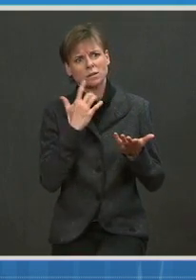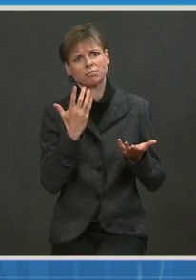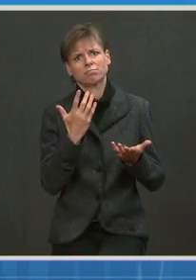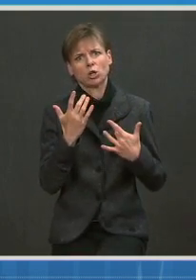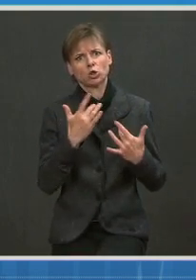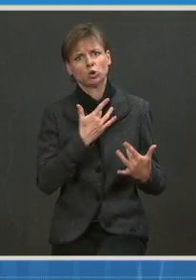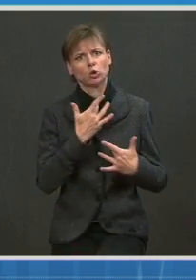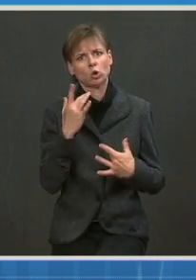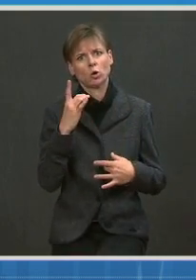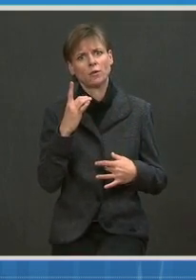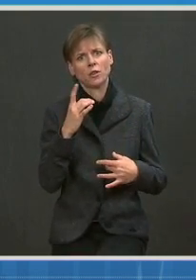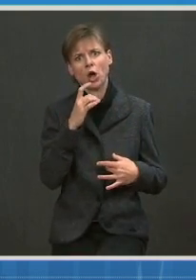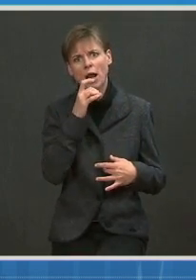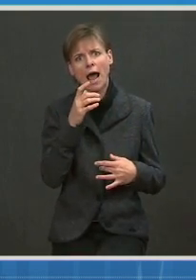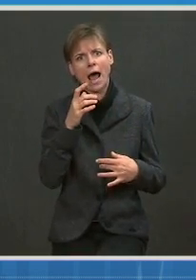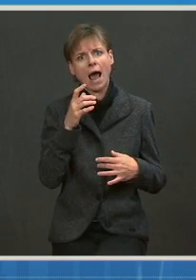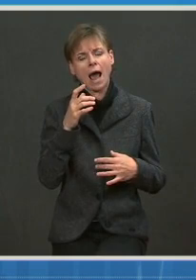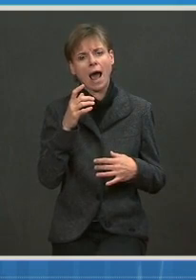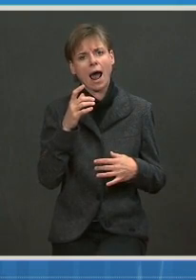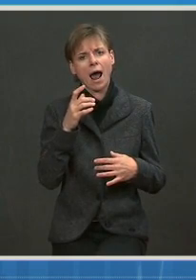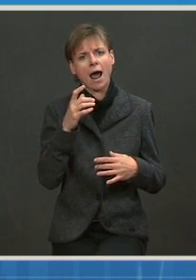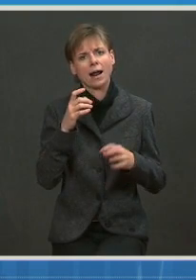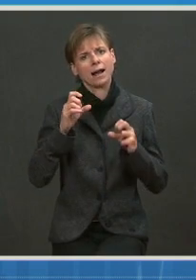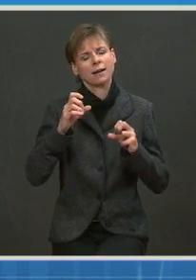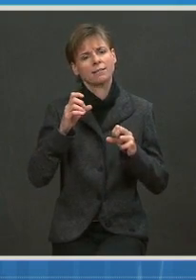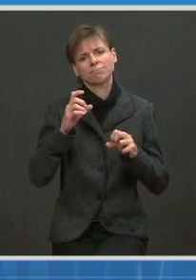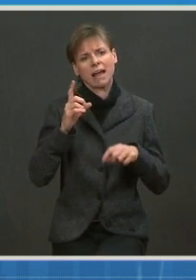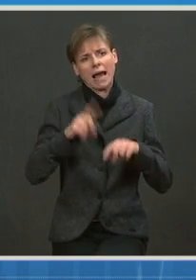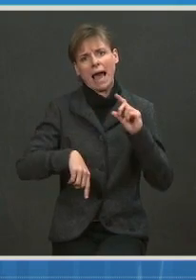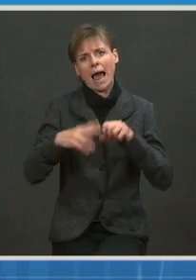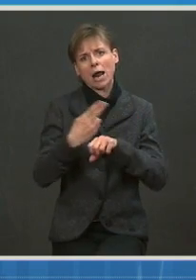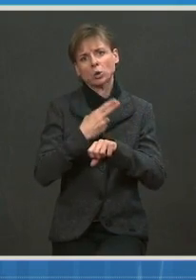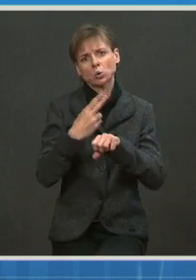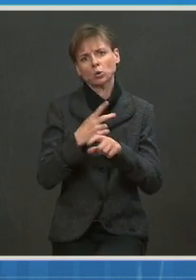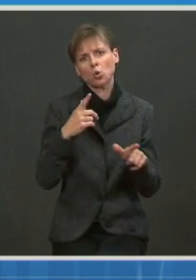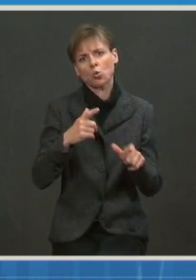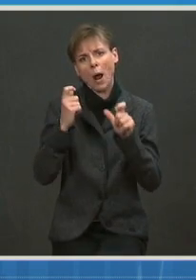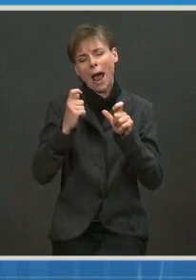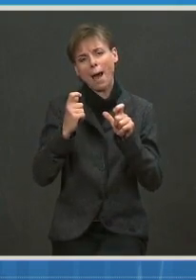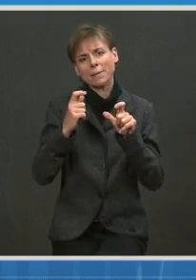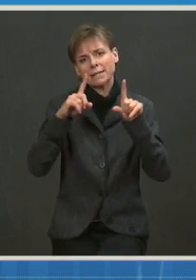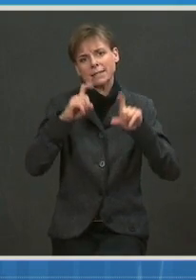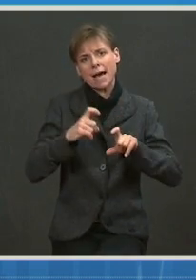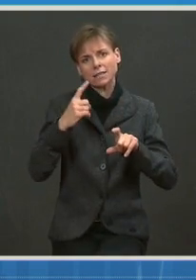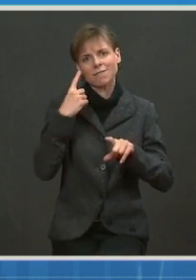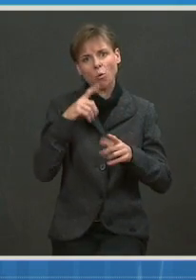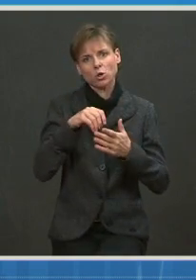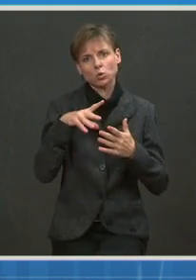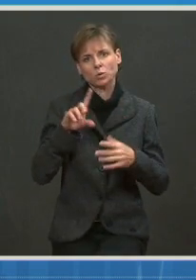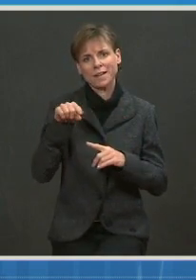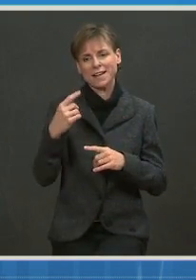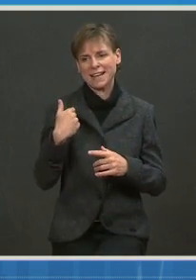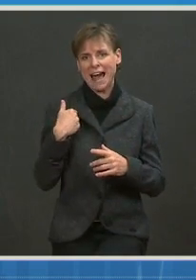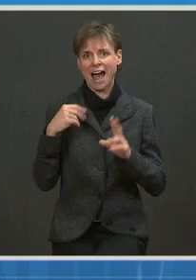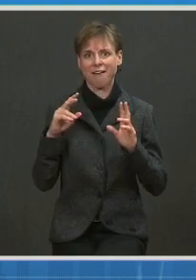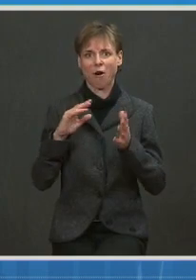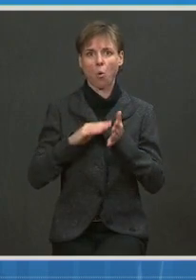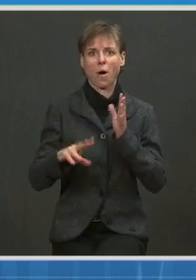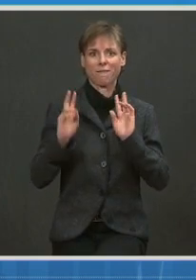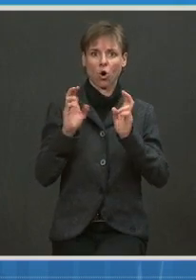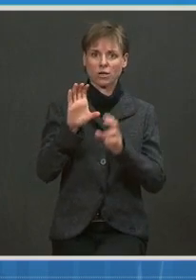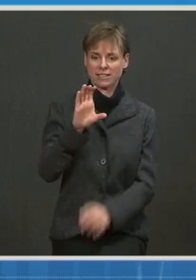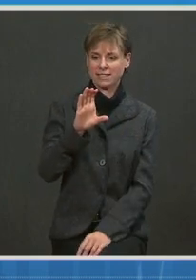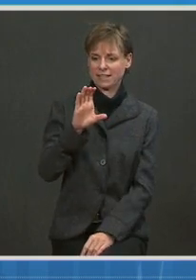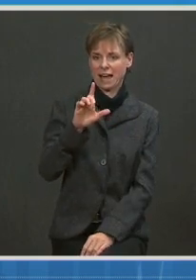for asymptomatic students unless they get one of these CLIA waivers. And they say there's been a big issue with them being able to use the